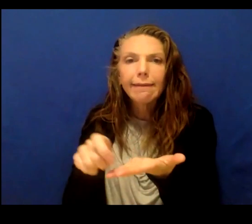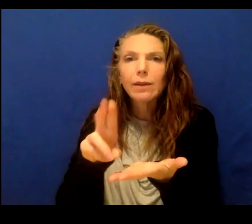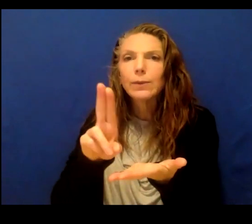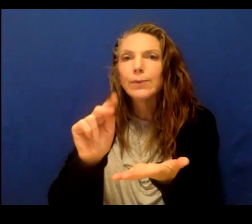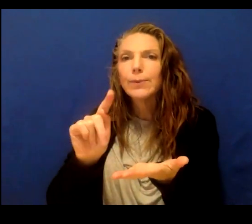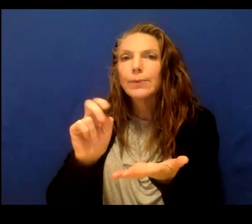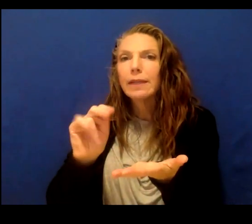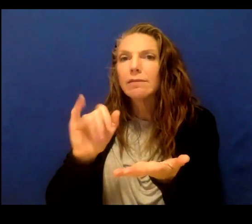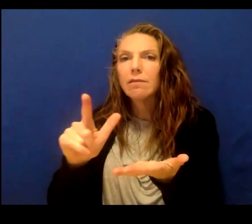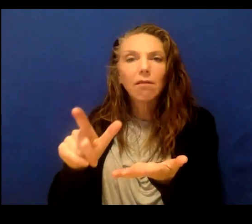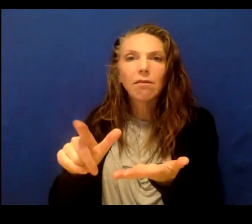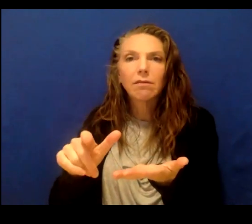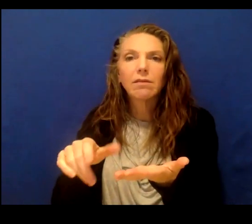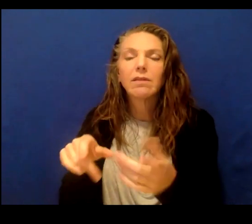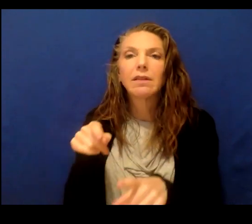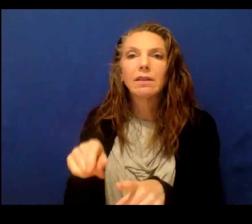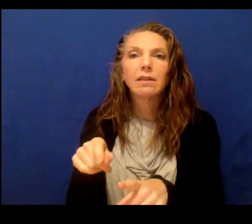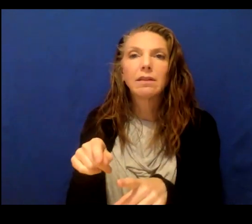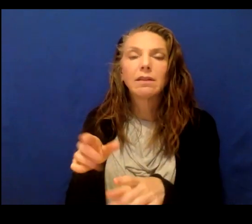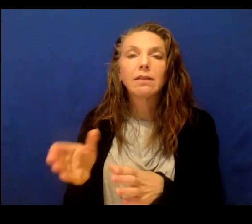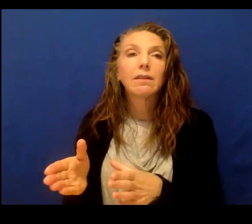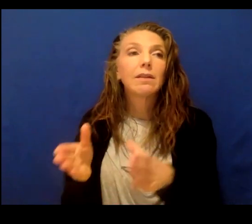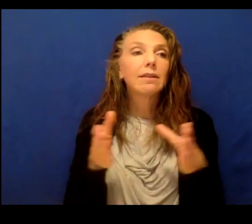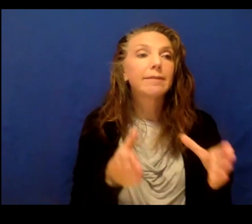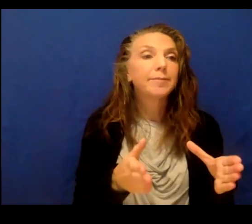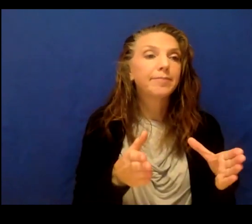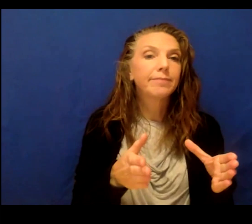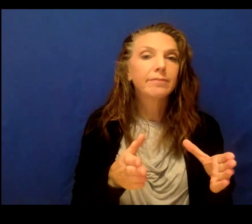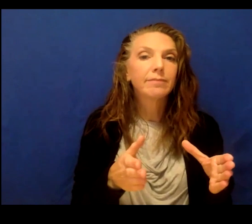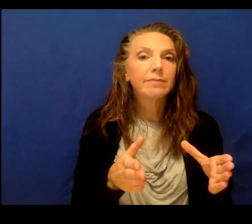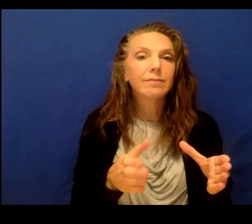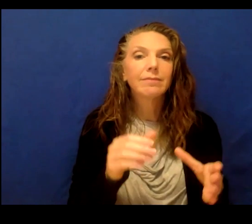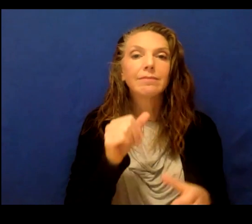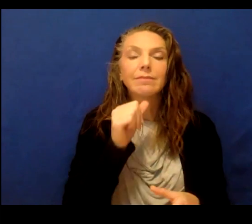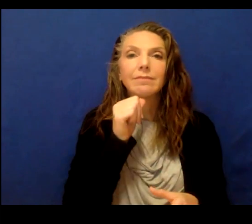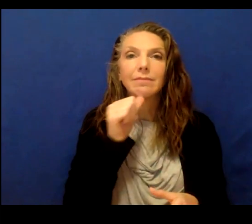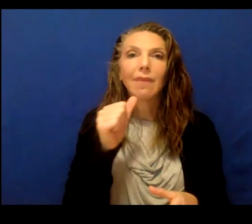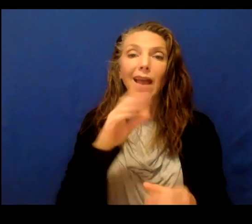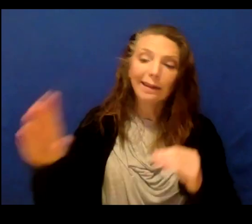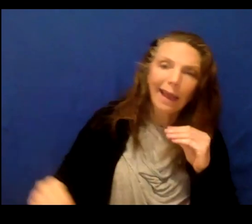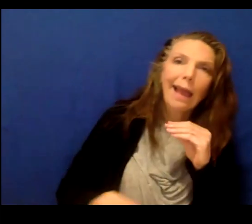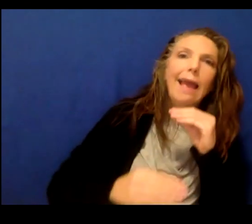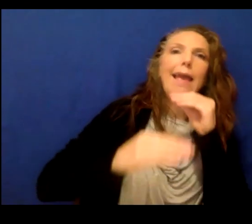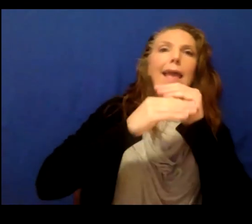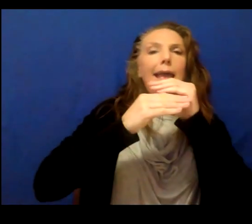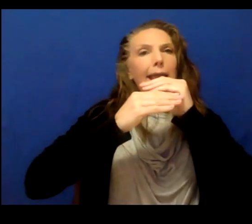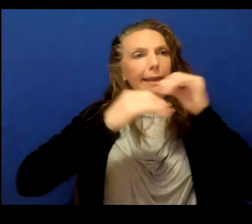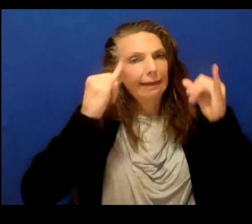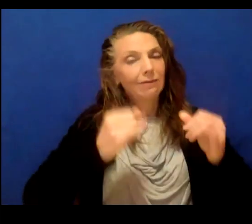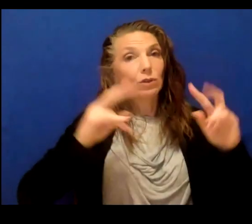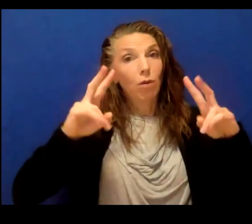so it's not, the other point here is it's not like additional individualized